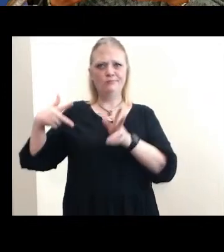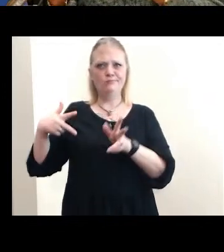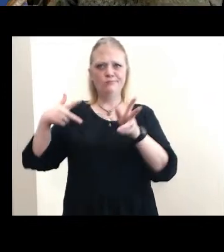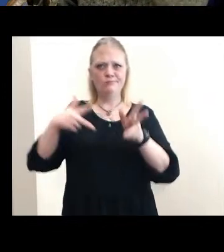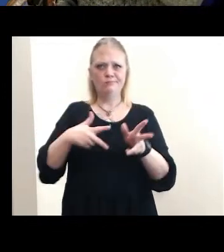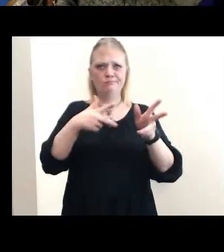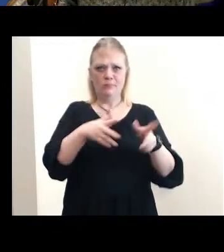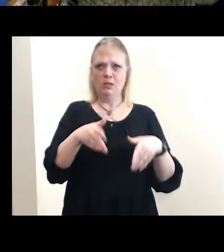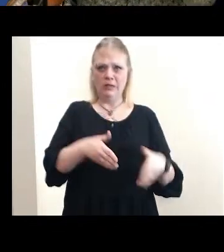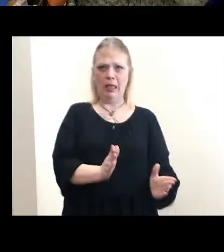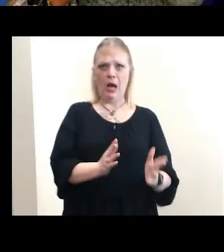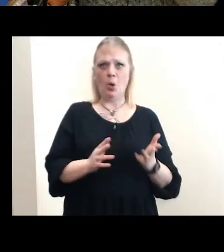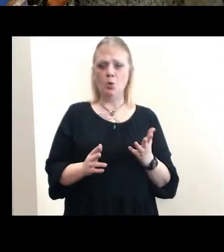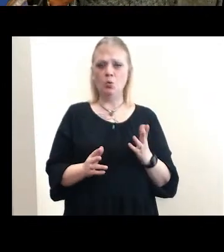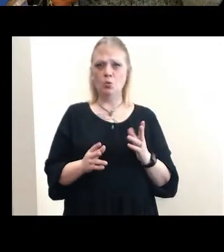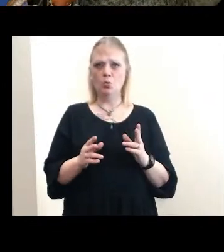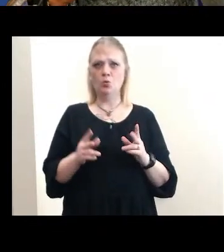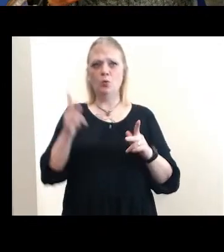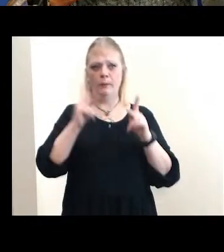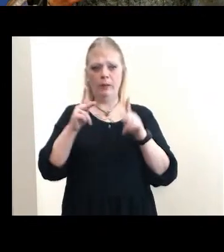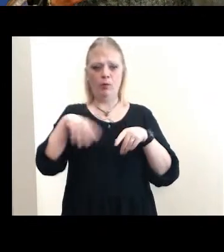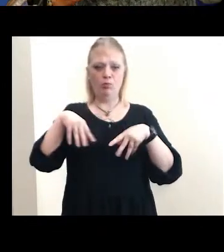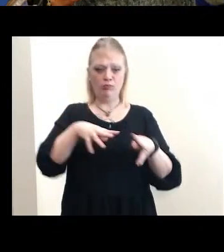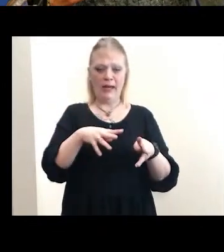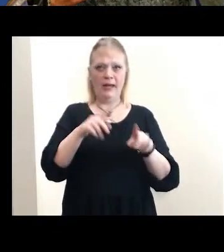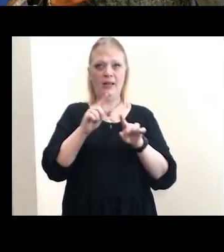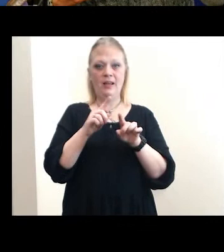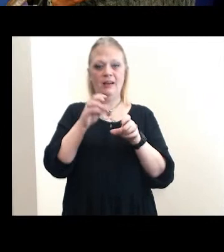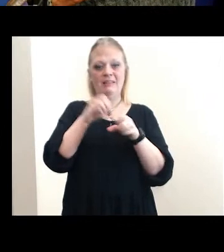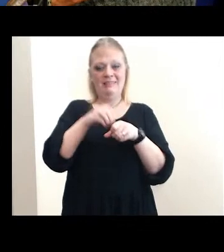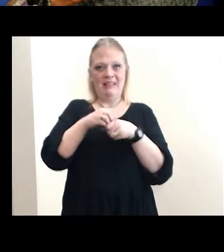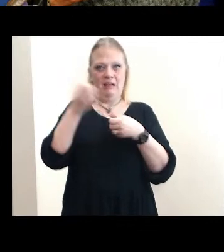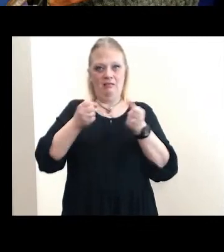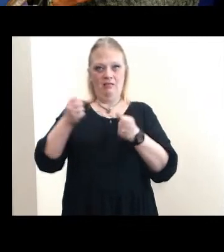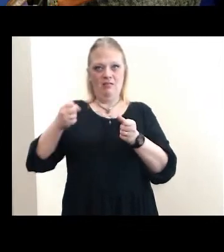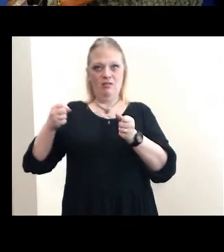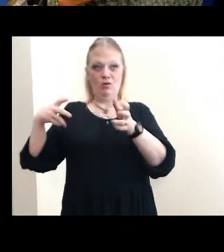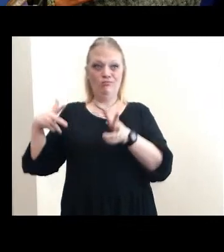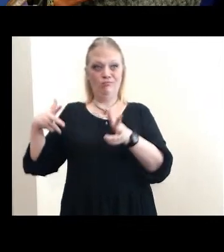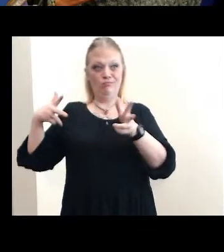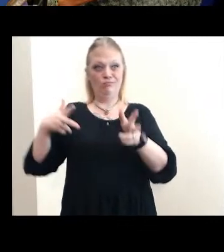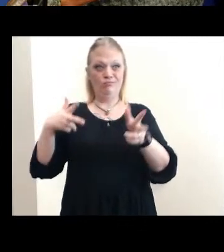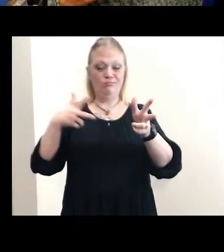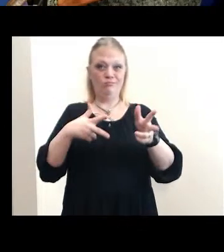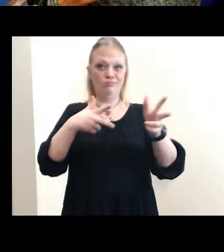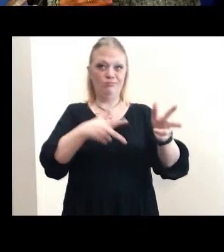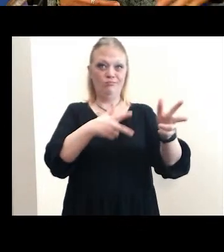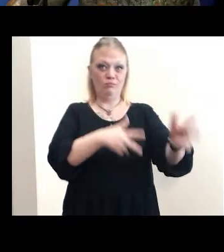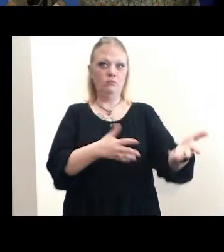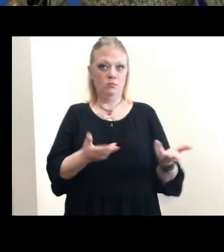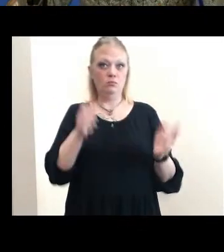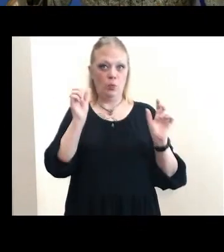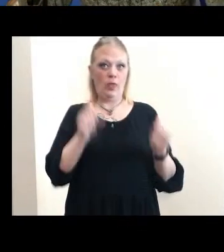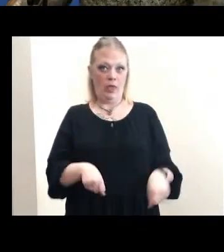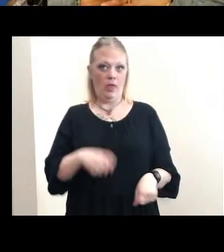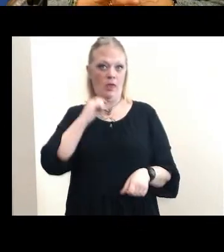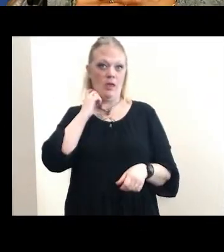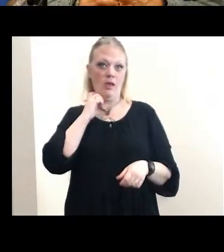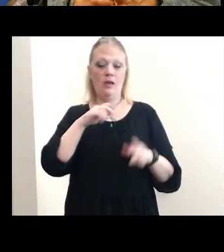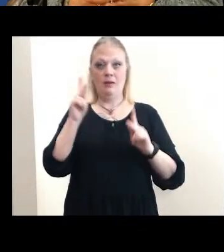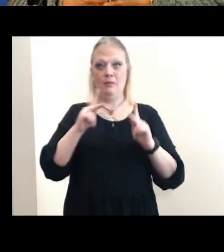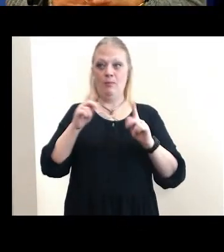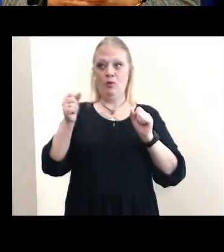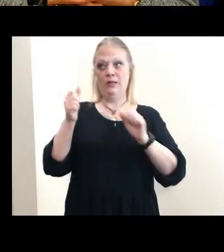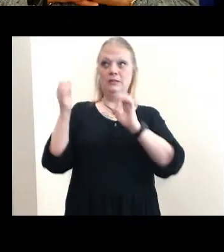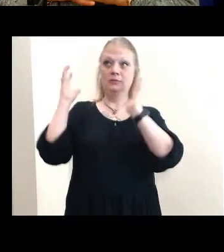That's permitted, so people are in a parade inside their vehicles, driving down a street where people can